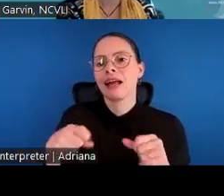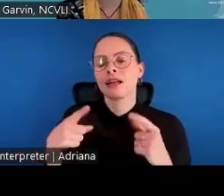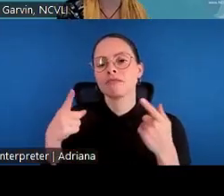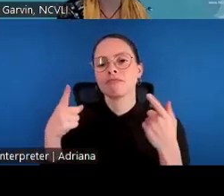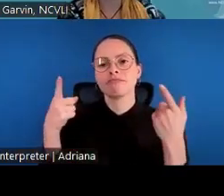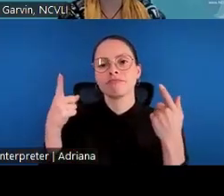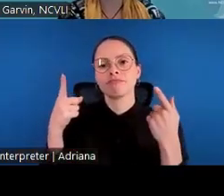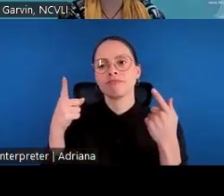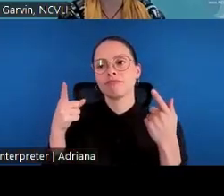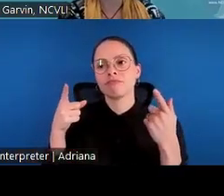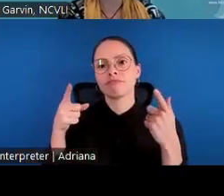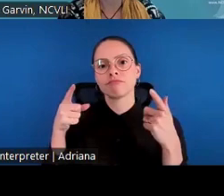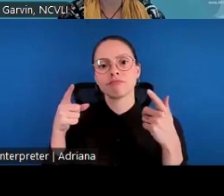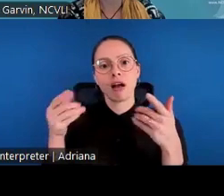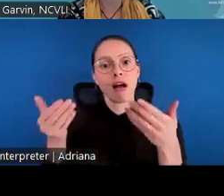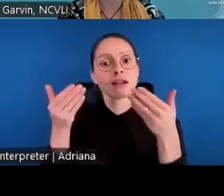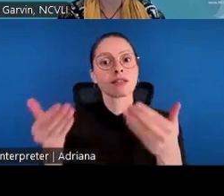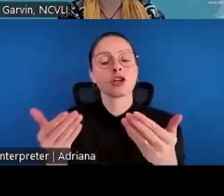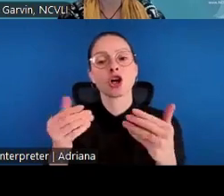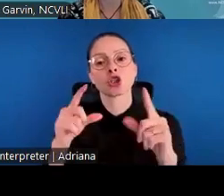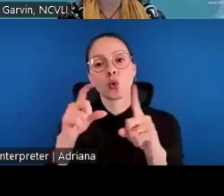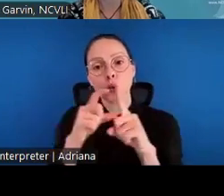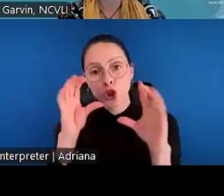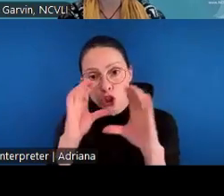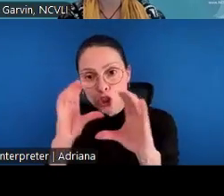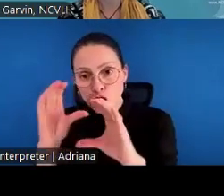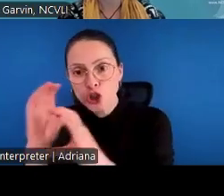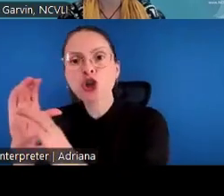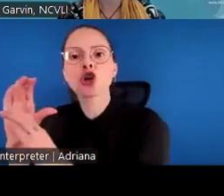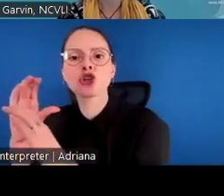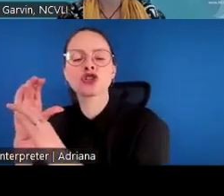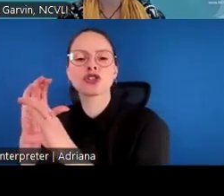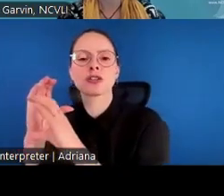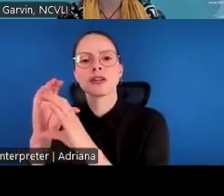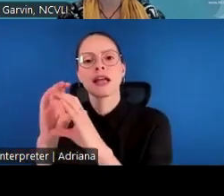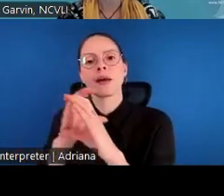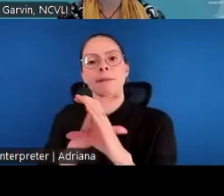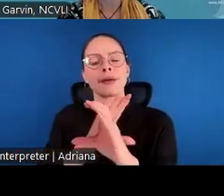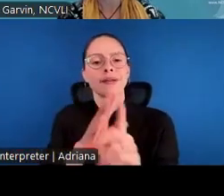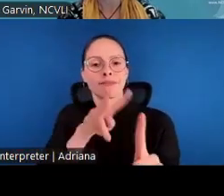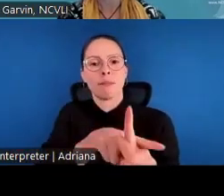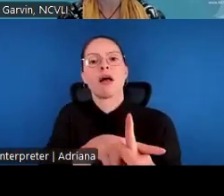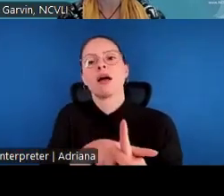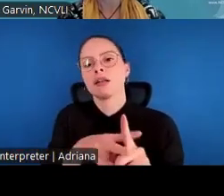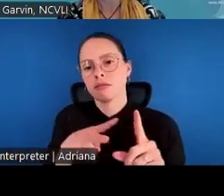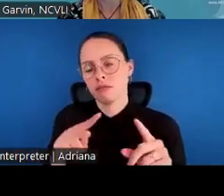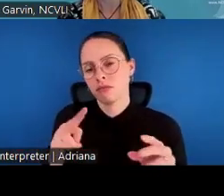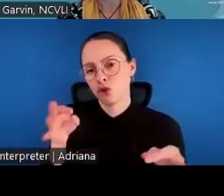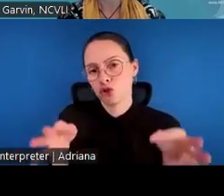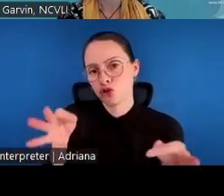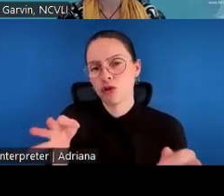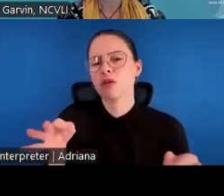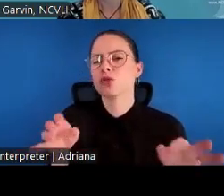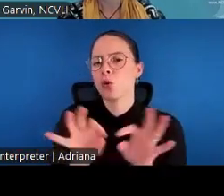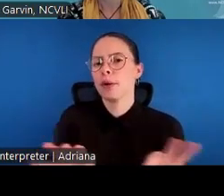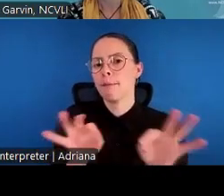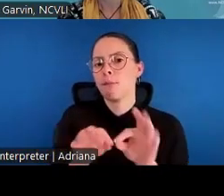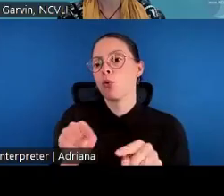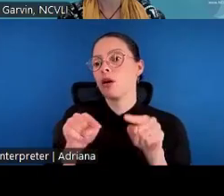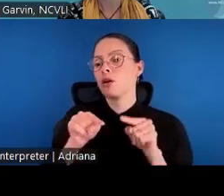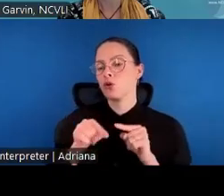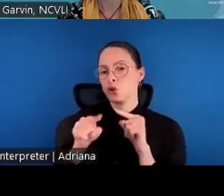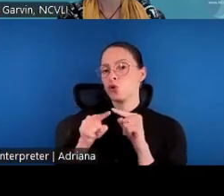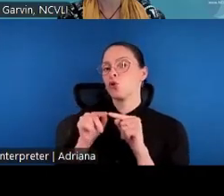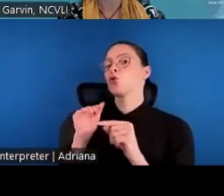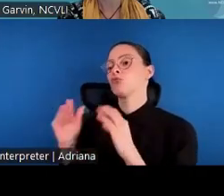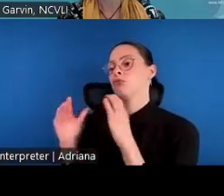in that circumstance, you want to make sure that you're taking the steps beforehand to seek and review those materials to